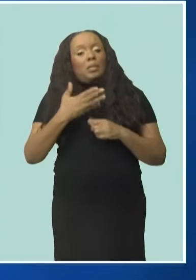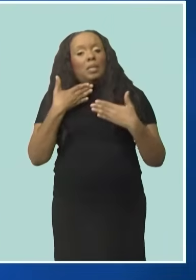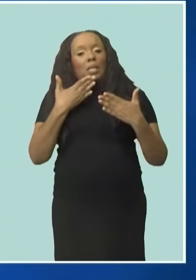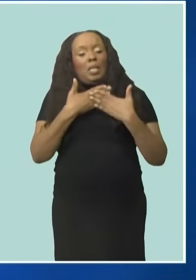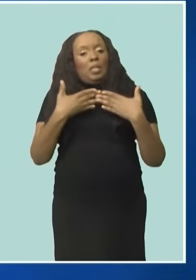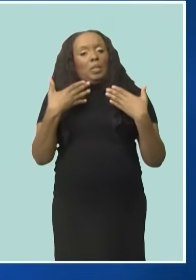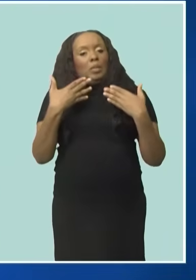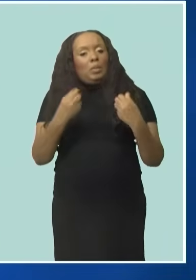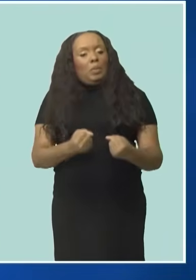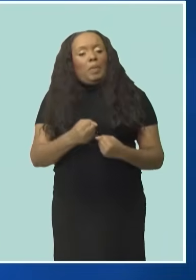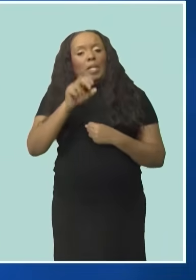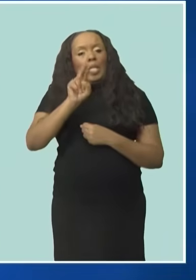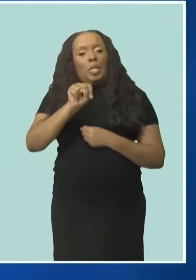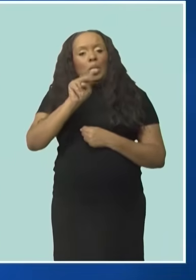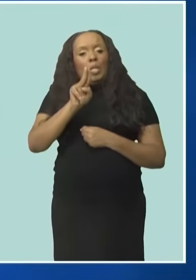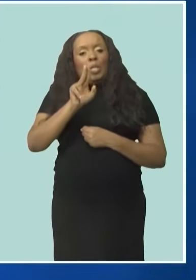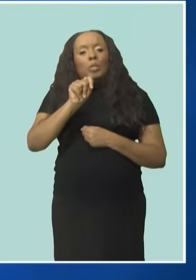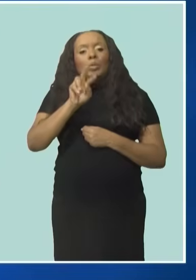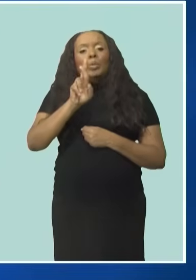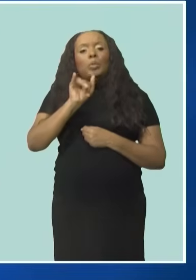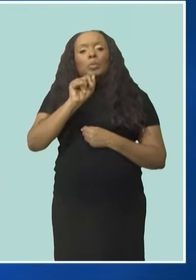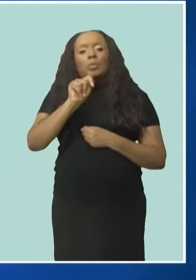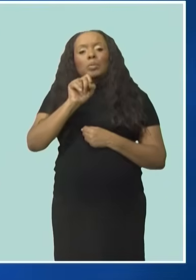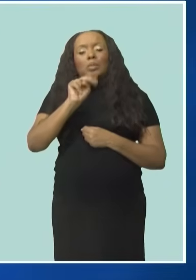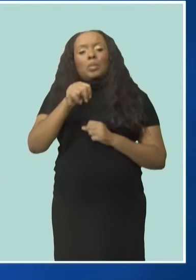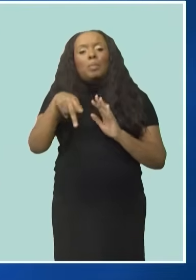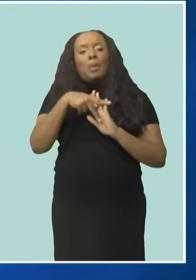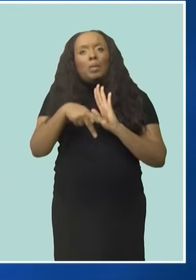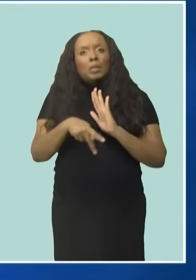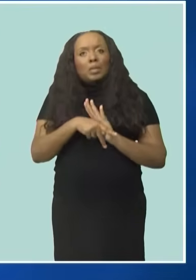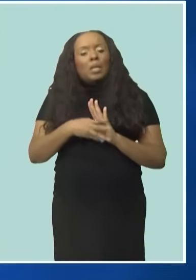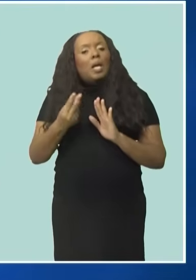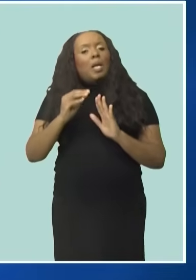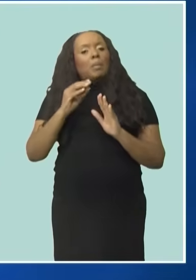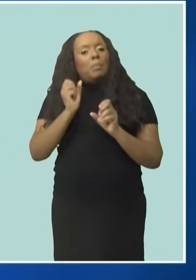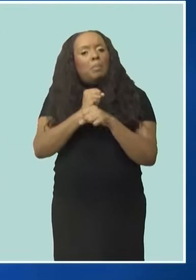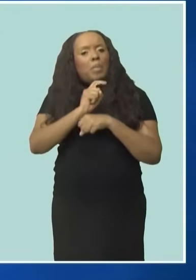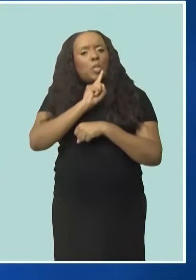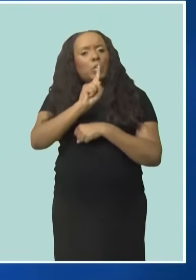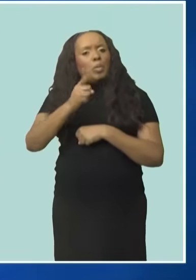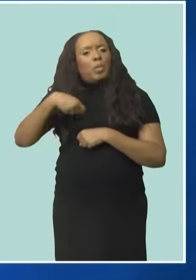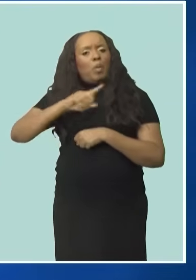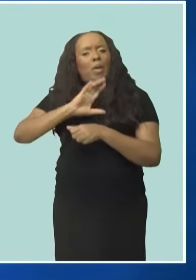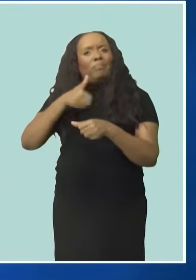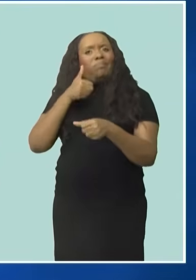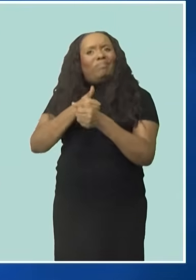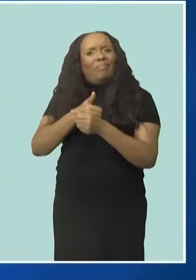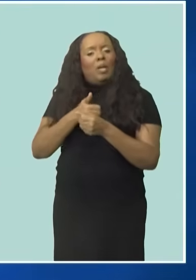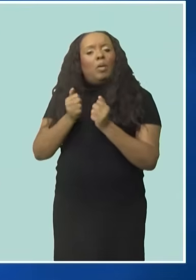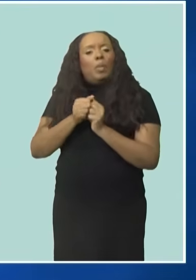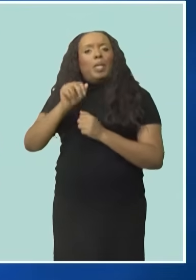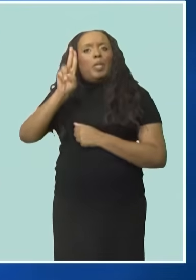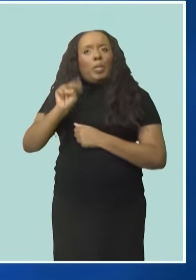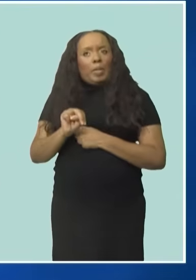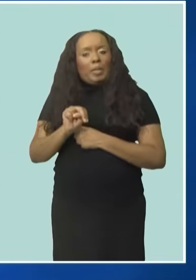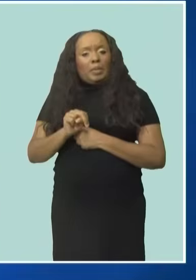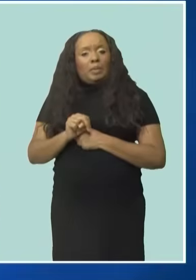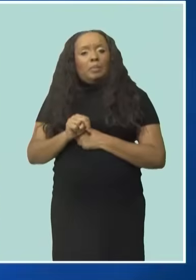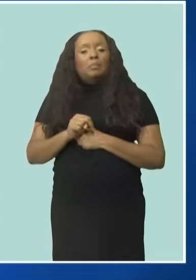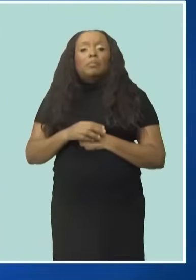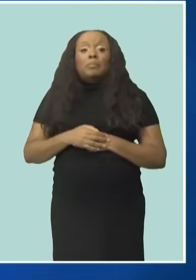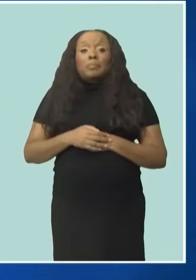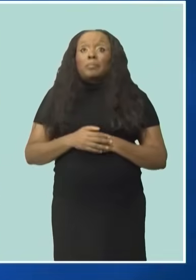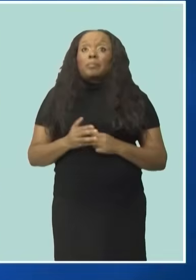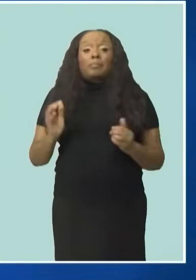Goals and the Conference on Climate Change 28, generally referred to as COP. The agricultural official says partnerships